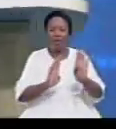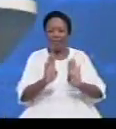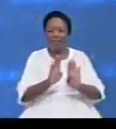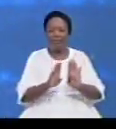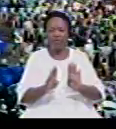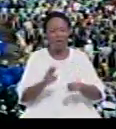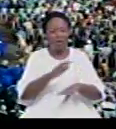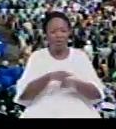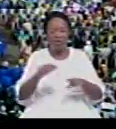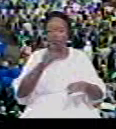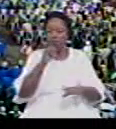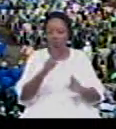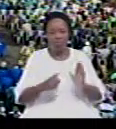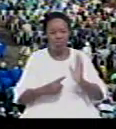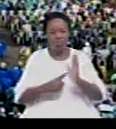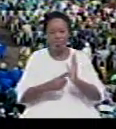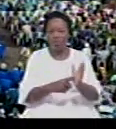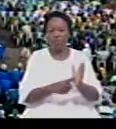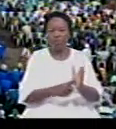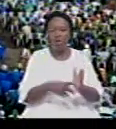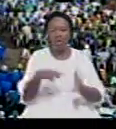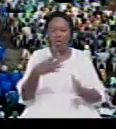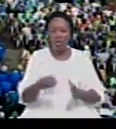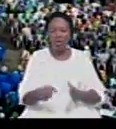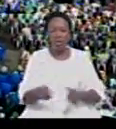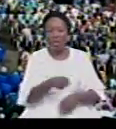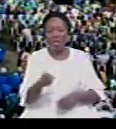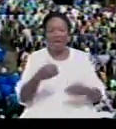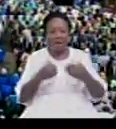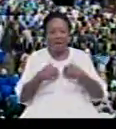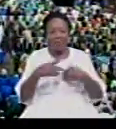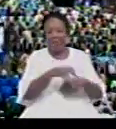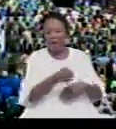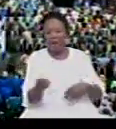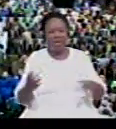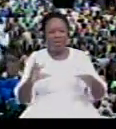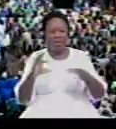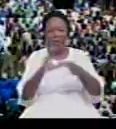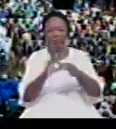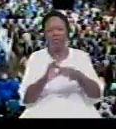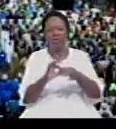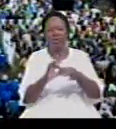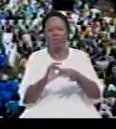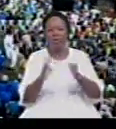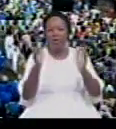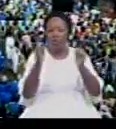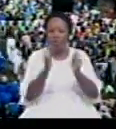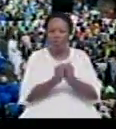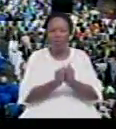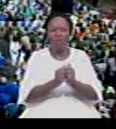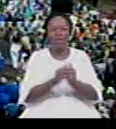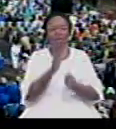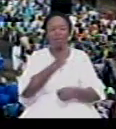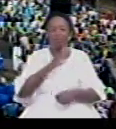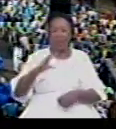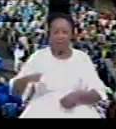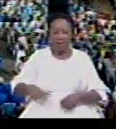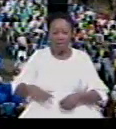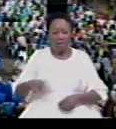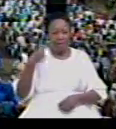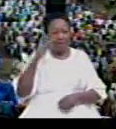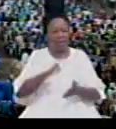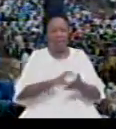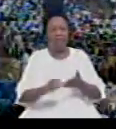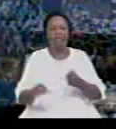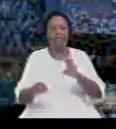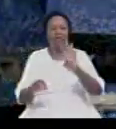not show they have any connection with Christ. Look at verse 40.